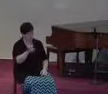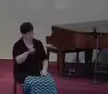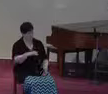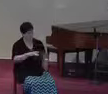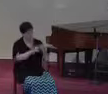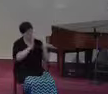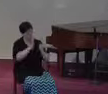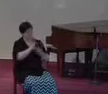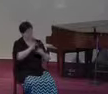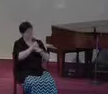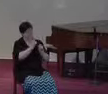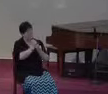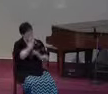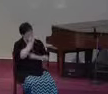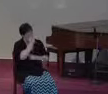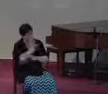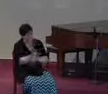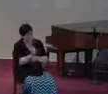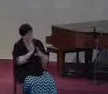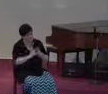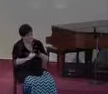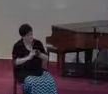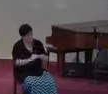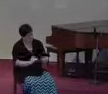Jesus makes this interesting statement.